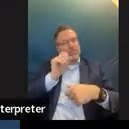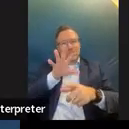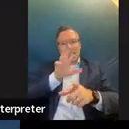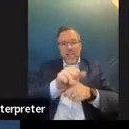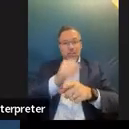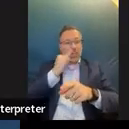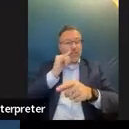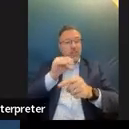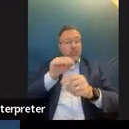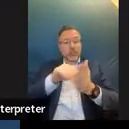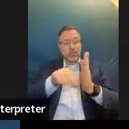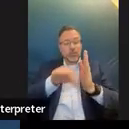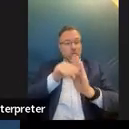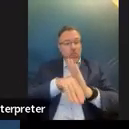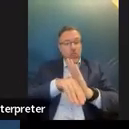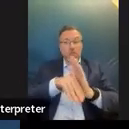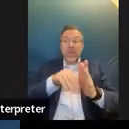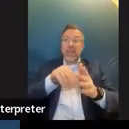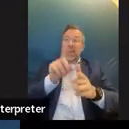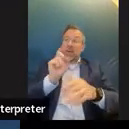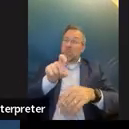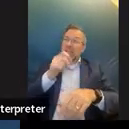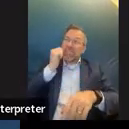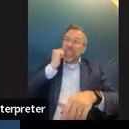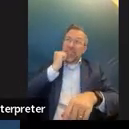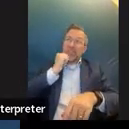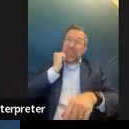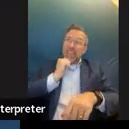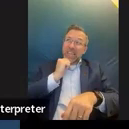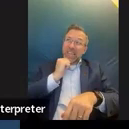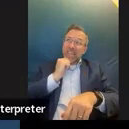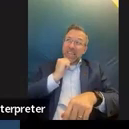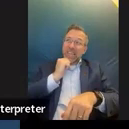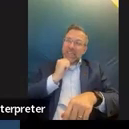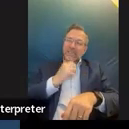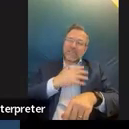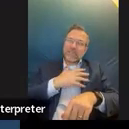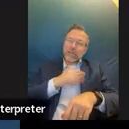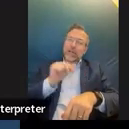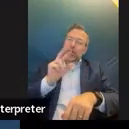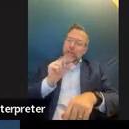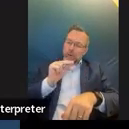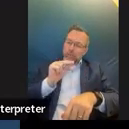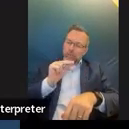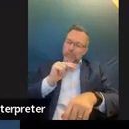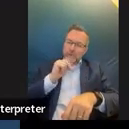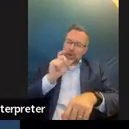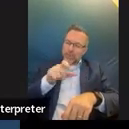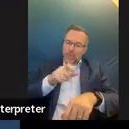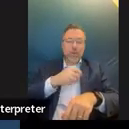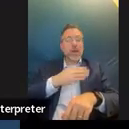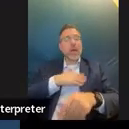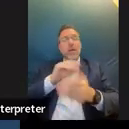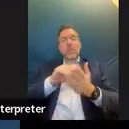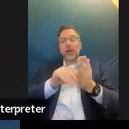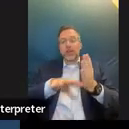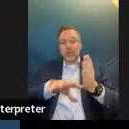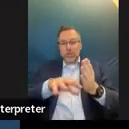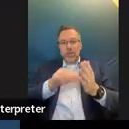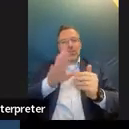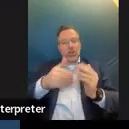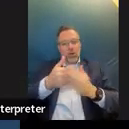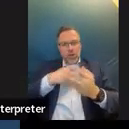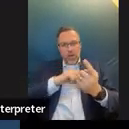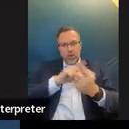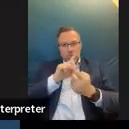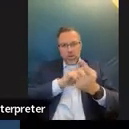day? Hurts me to say this, but no, you don't. My kids all had one-on-ones and we took